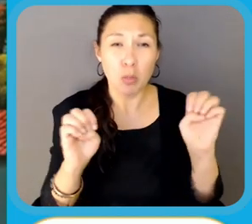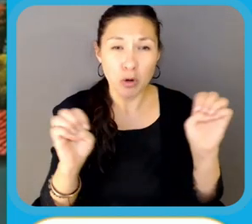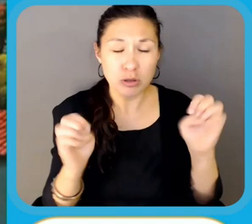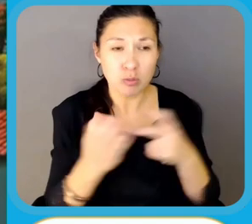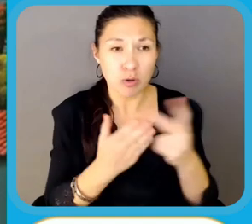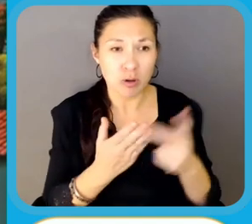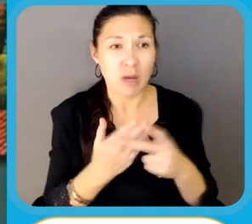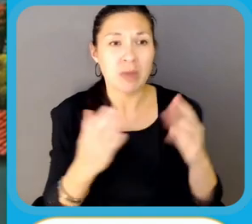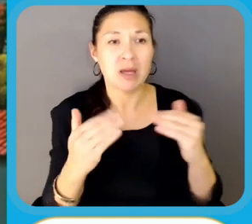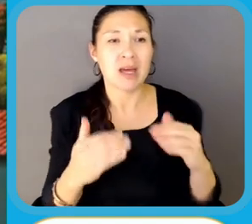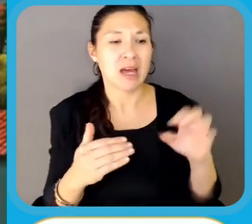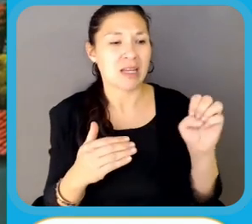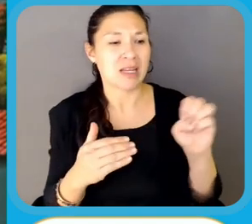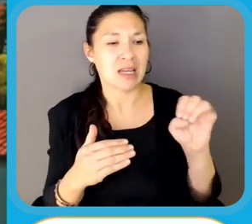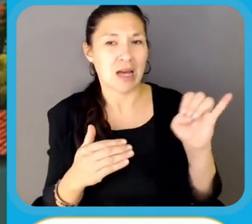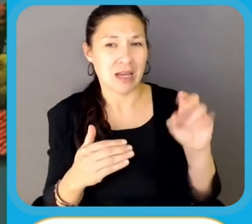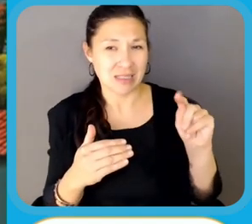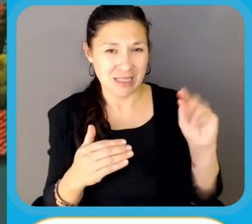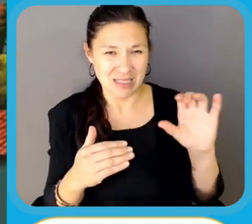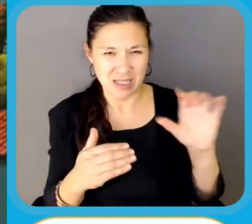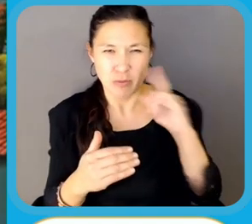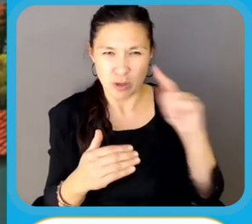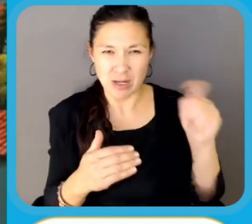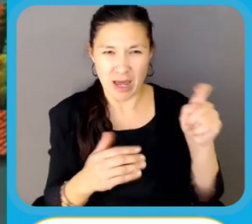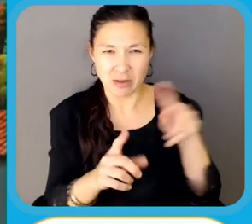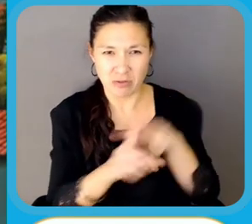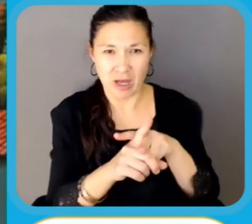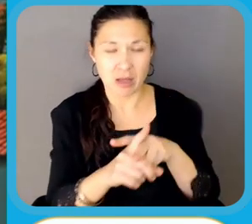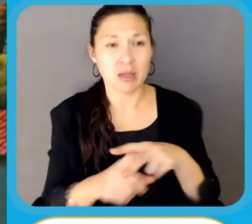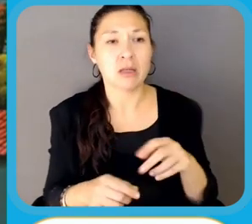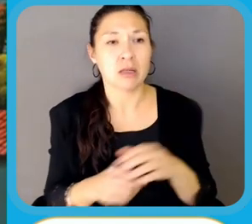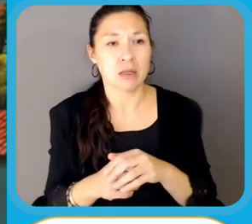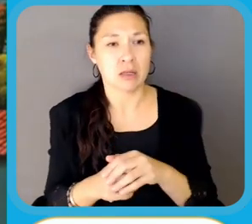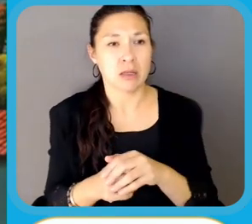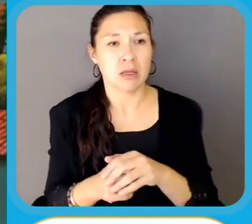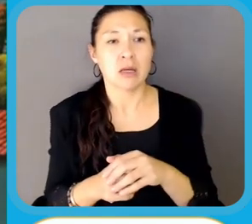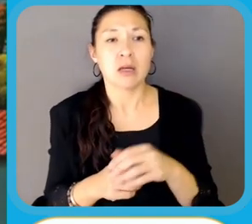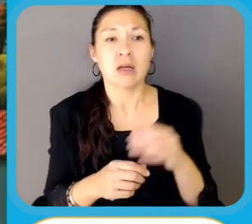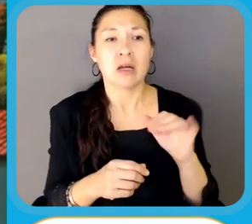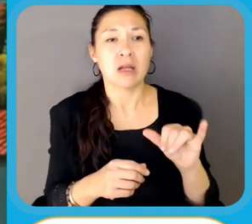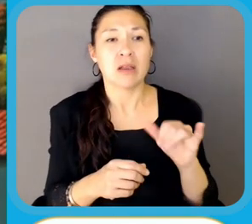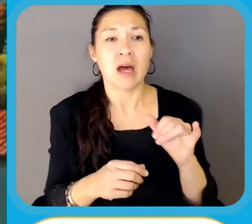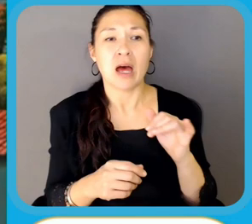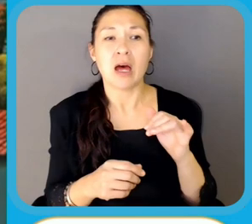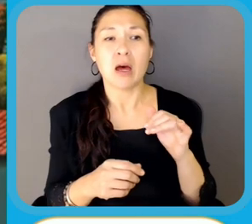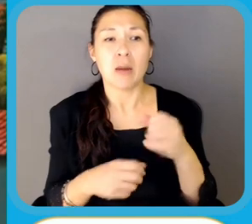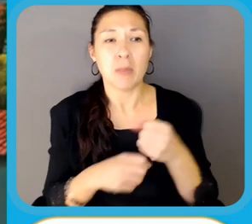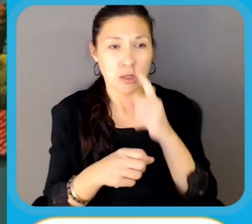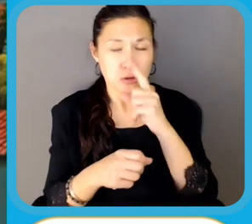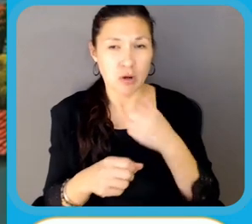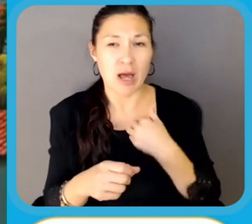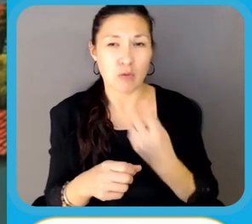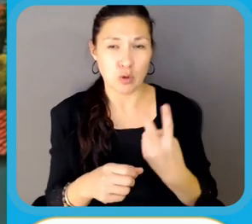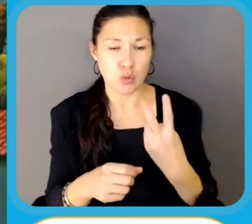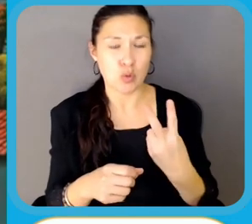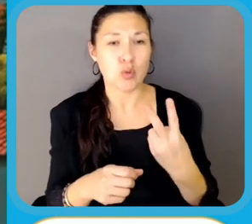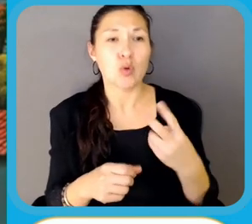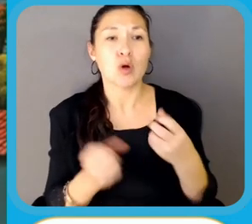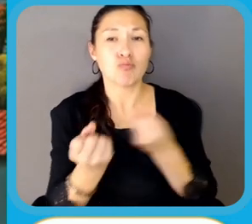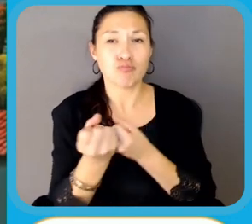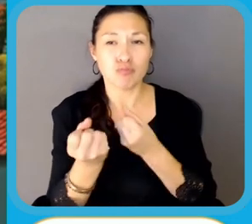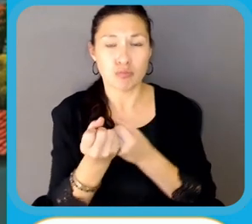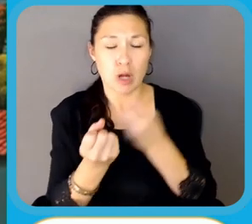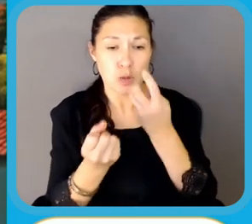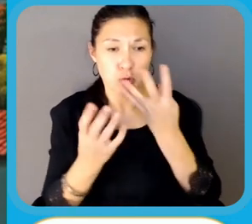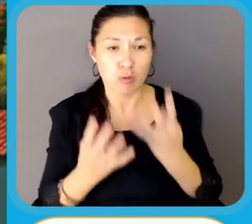as pro-immigrant leadership was elected to state government, including electing two pro-immigrant Democratic governors, Jerry Brown and Gavin